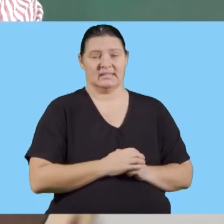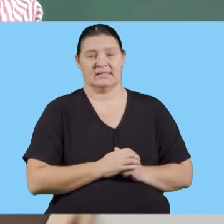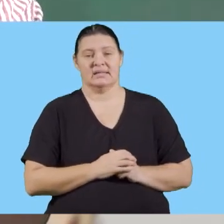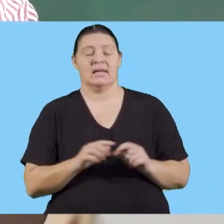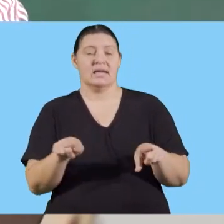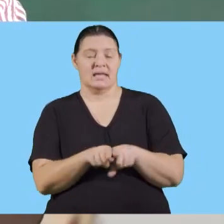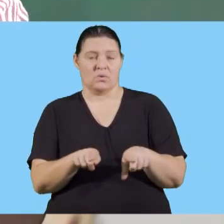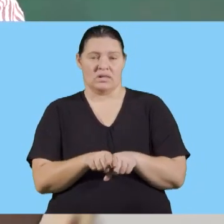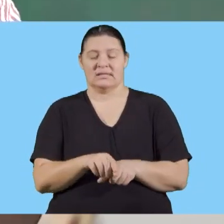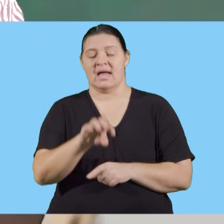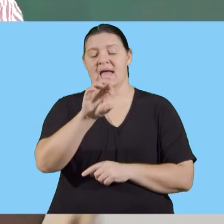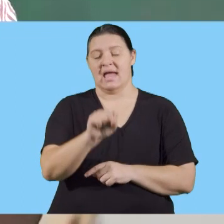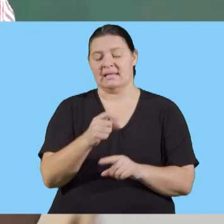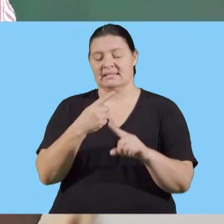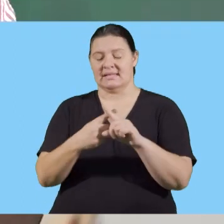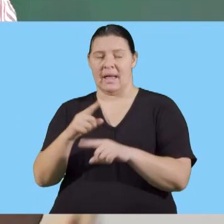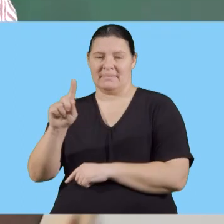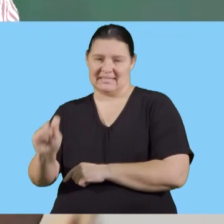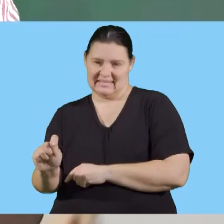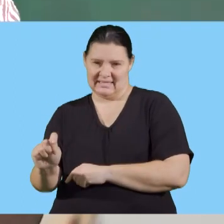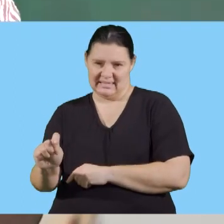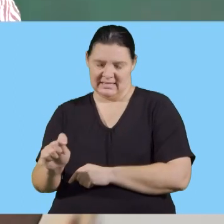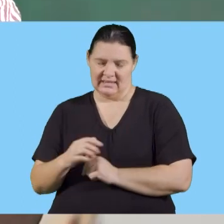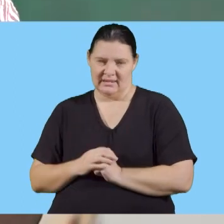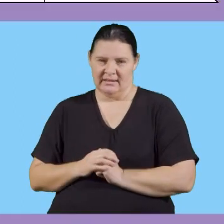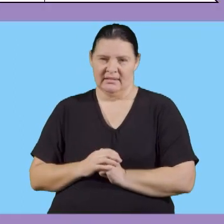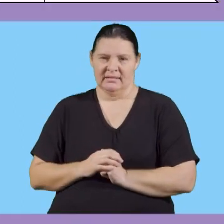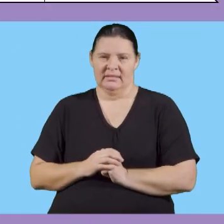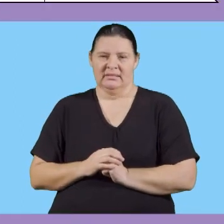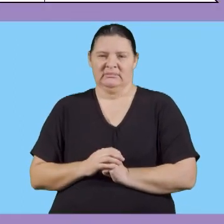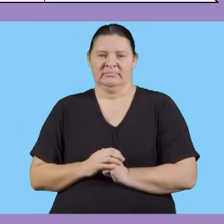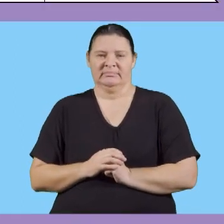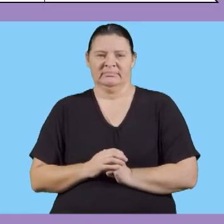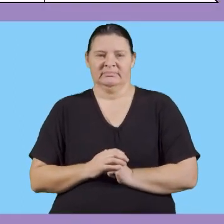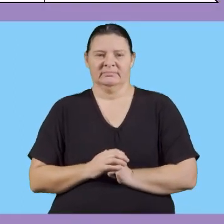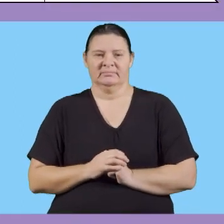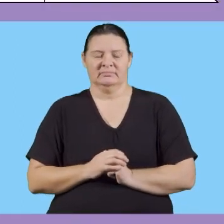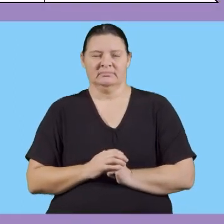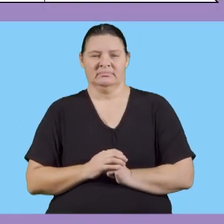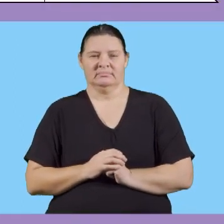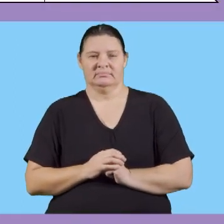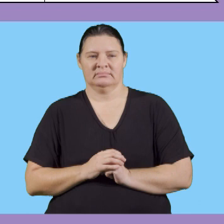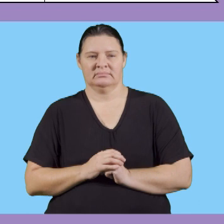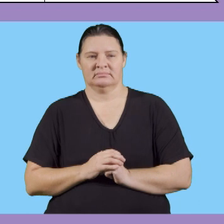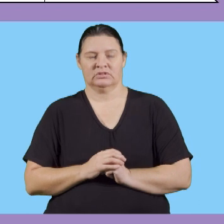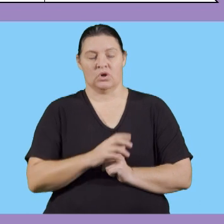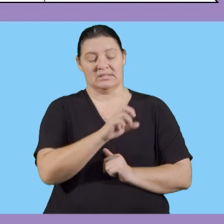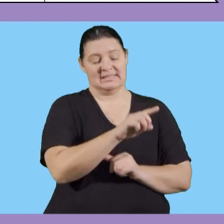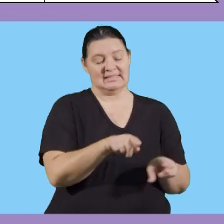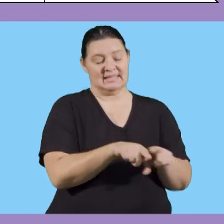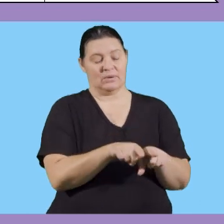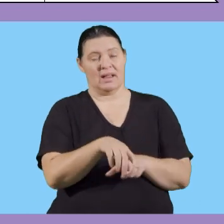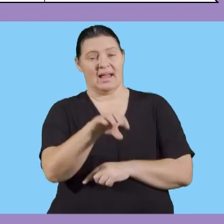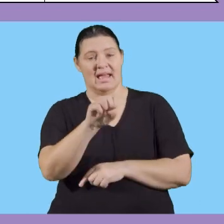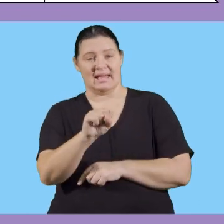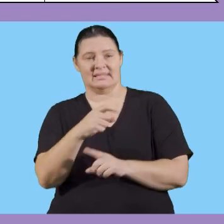the formula, and again our diagram is going to make that easier for us. So distance is at the top, meaning we are going to multiply the